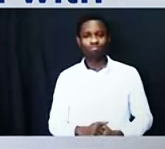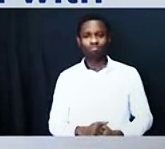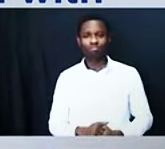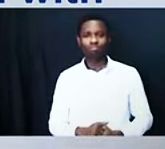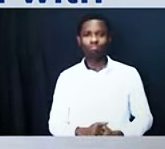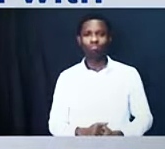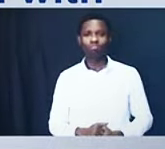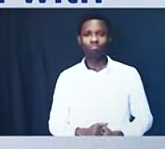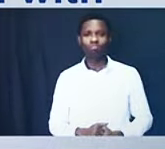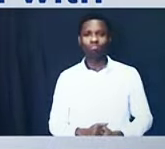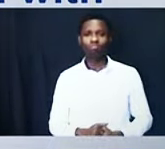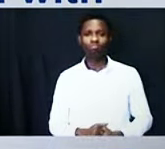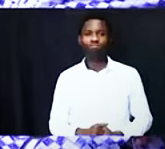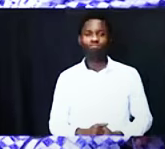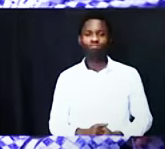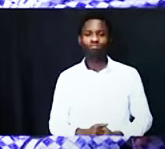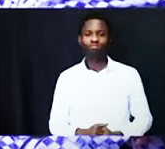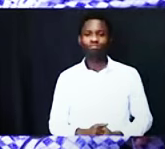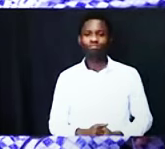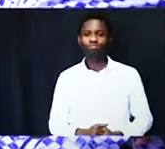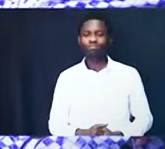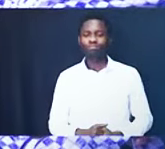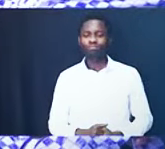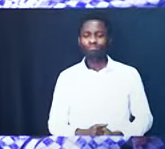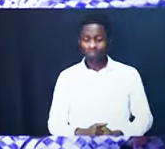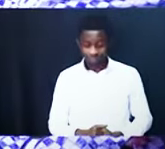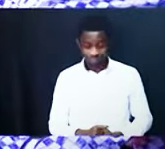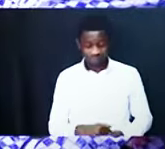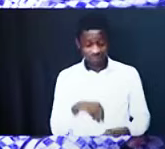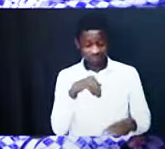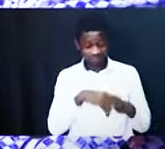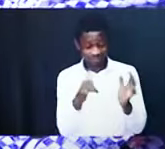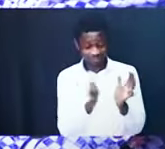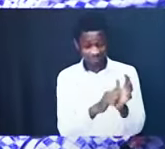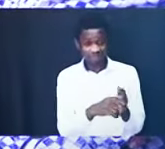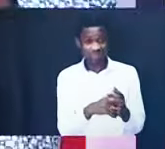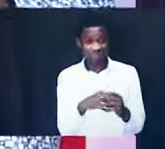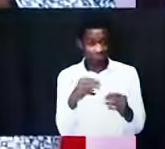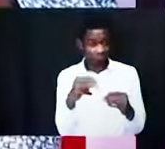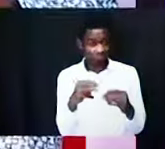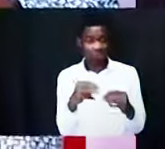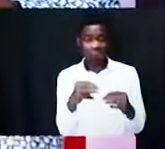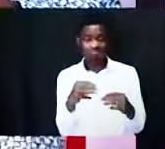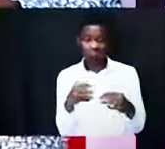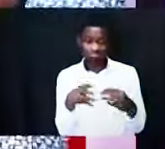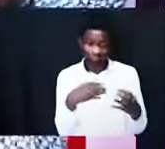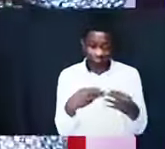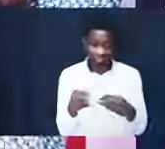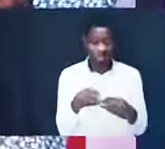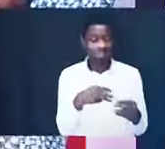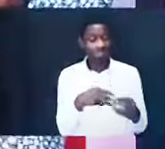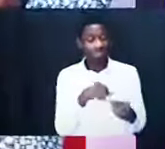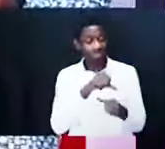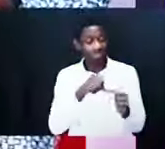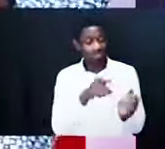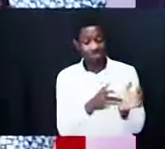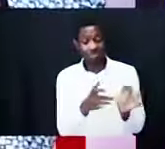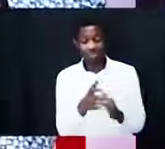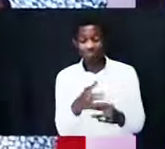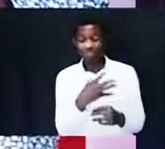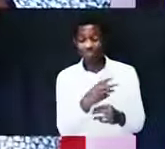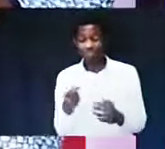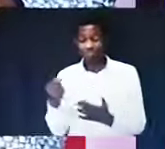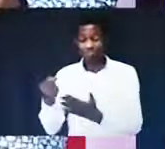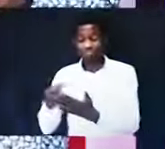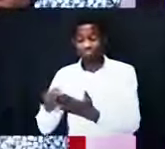See, in this matter concerning Jesus and the scribes, so Peter